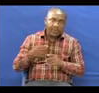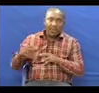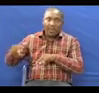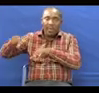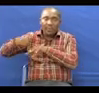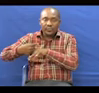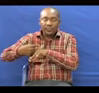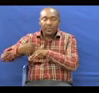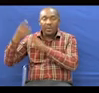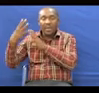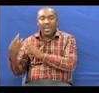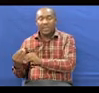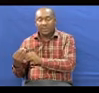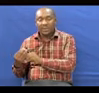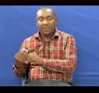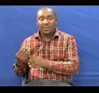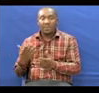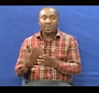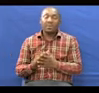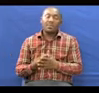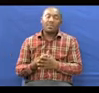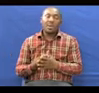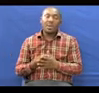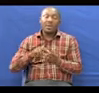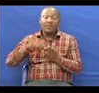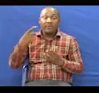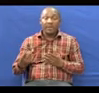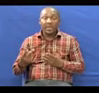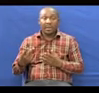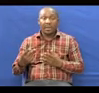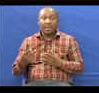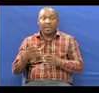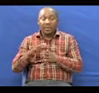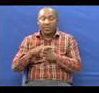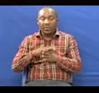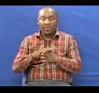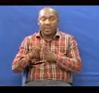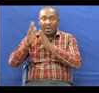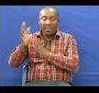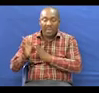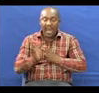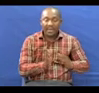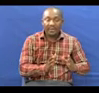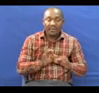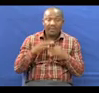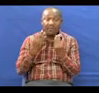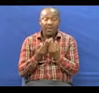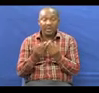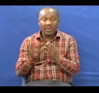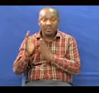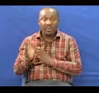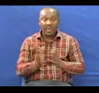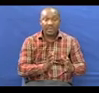contribute. Polygamies, it can contribute. And the failure to adopt family plannings. Or some of the countries in sub-Saharan